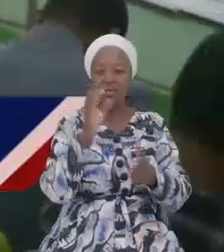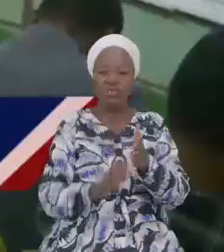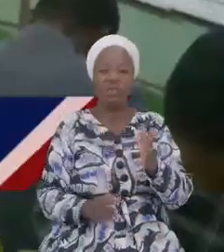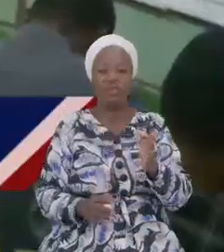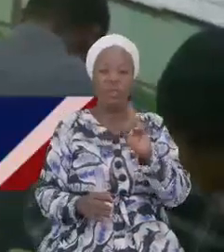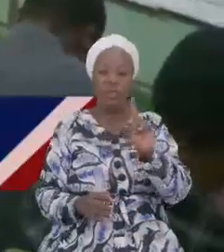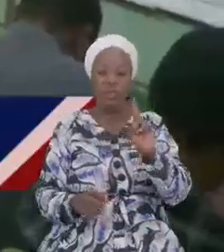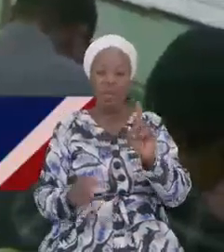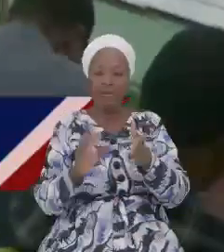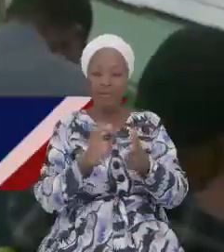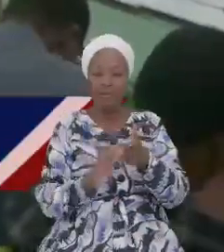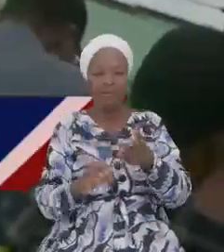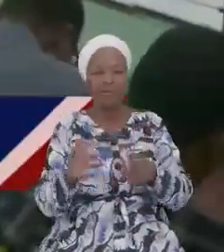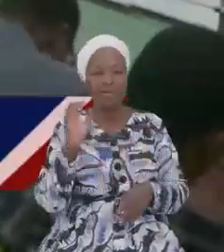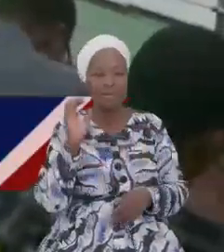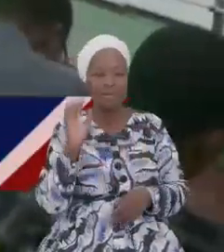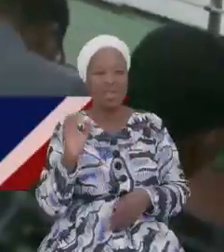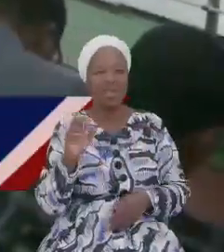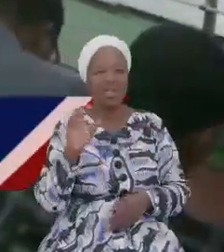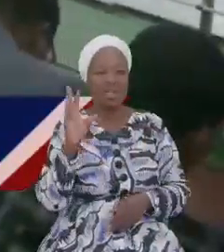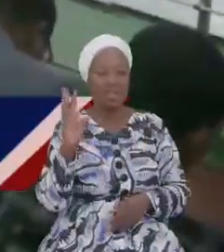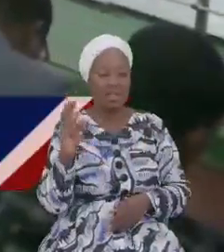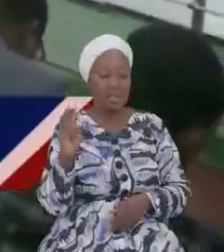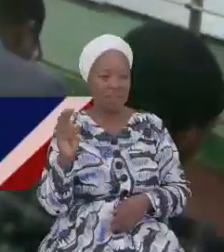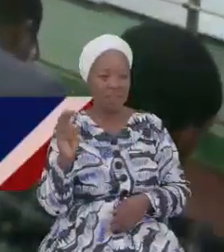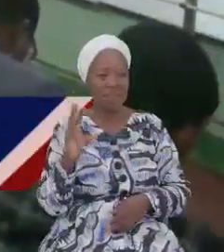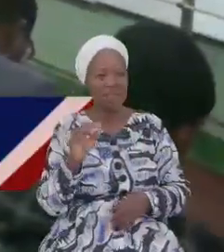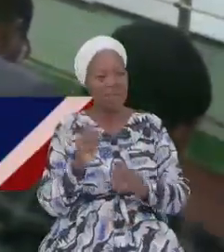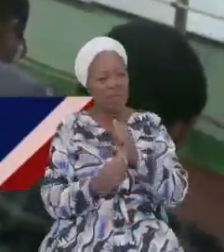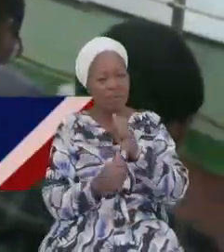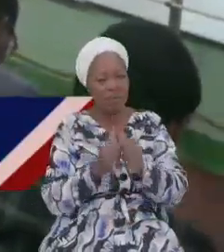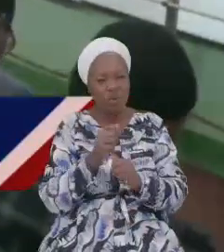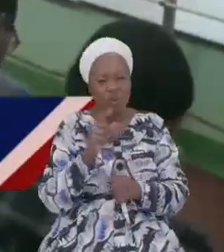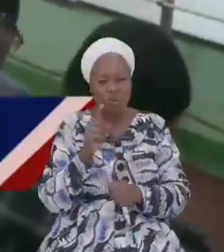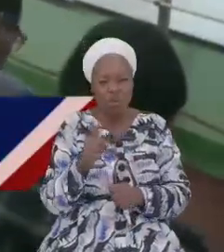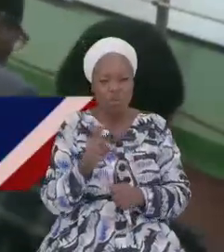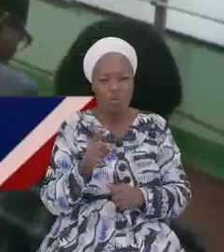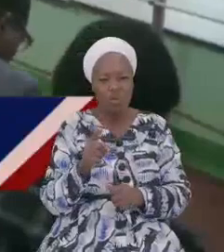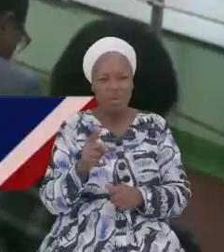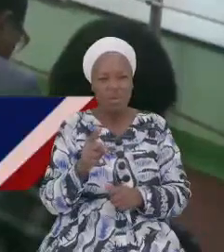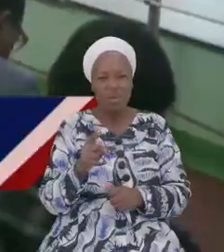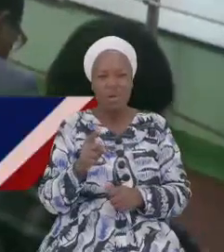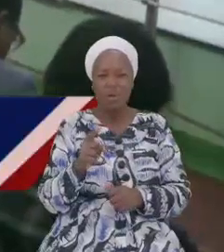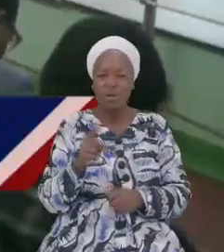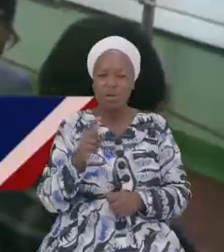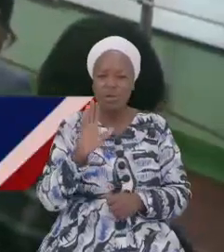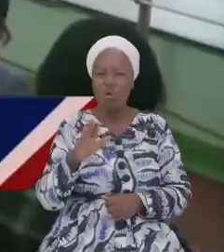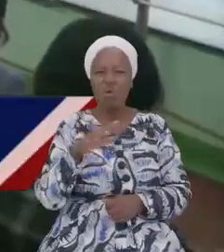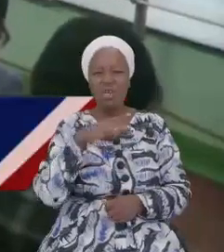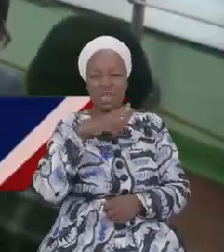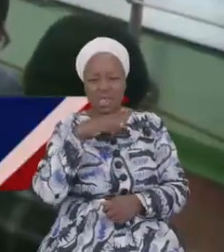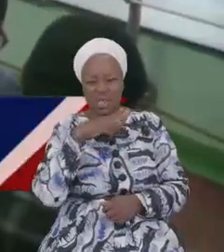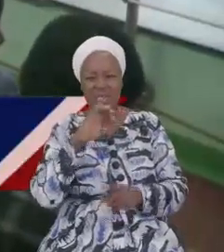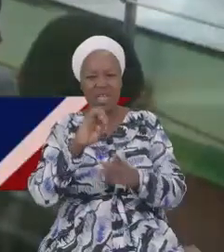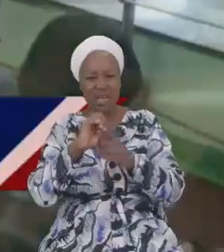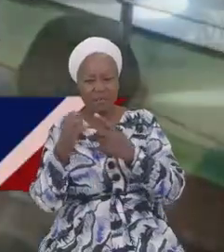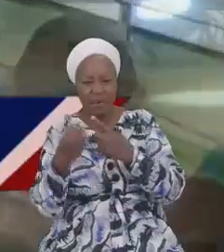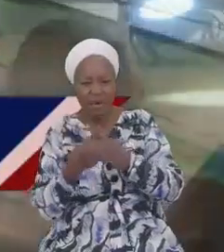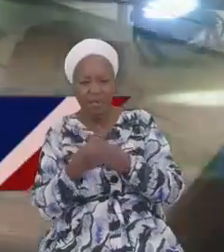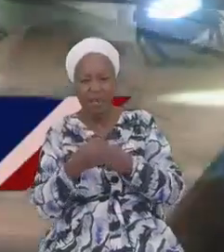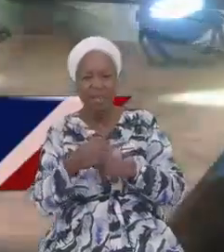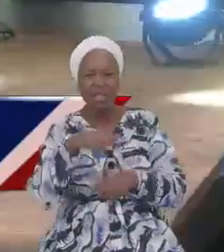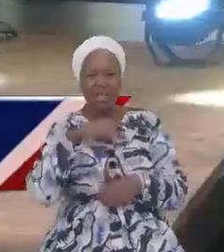the dirty hands, wash you the dirty habits, wash you the dirty environments, wash you